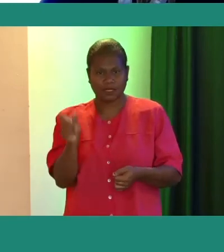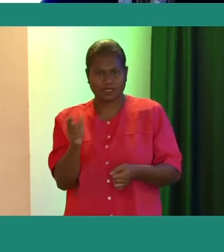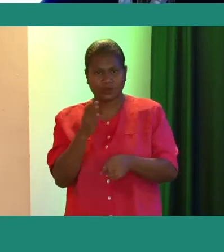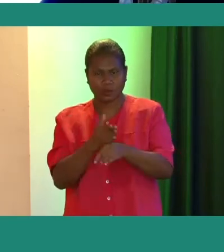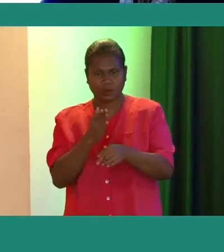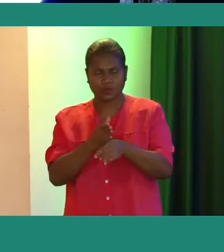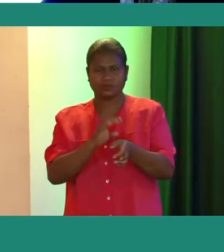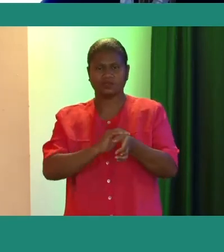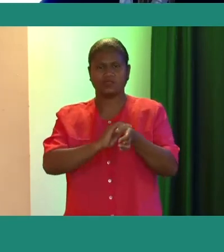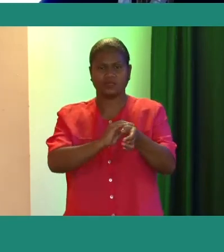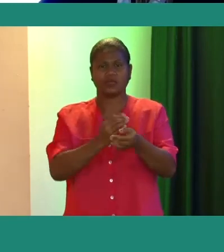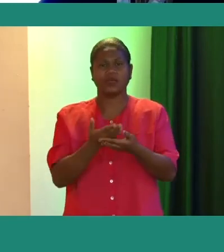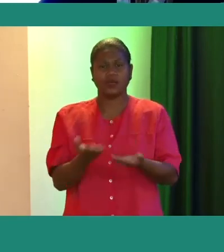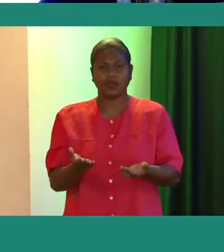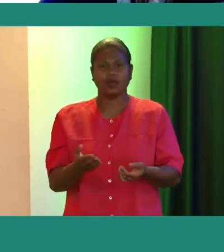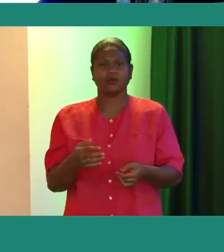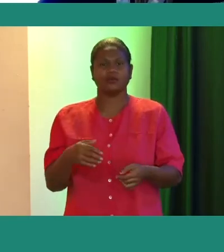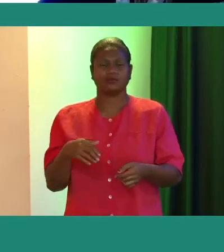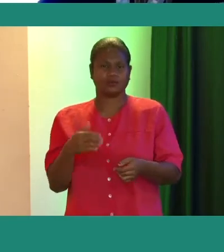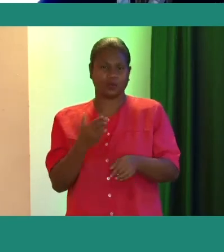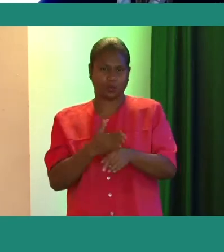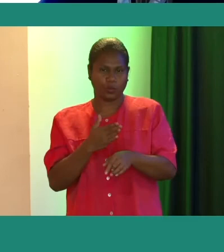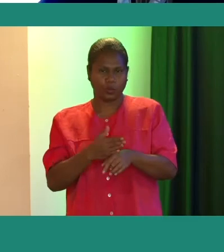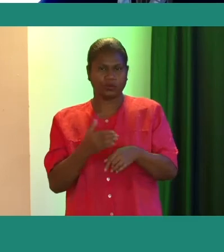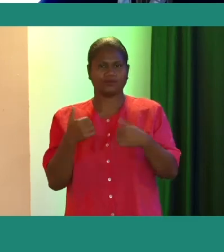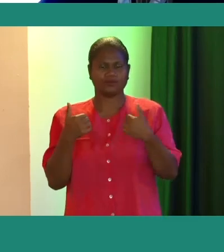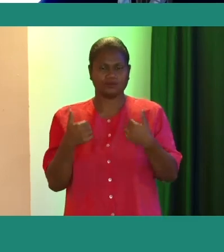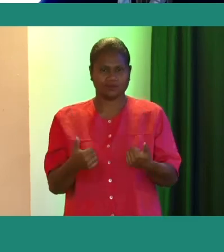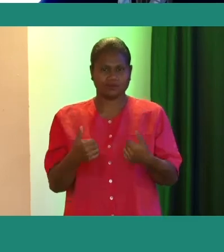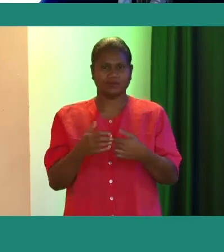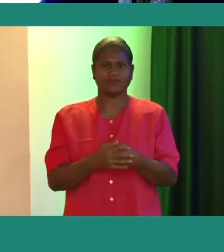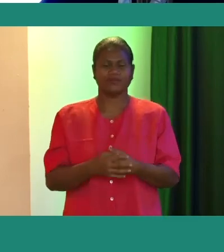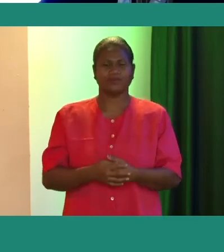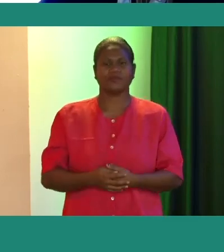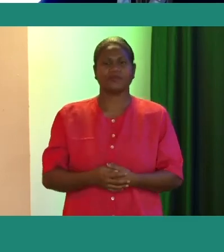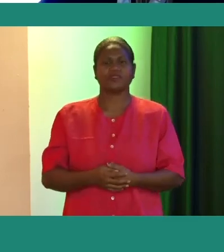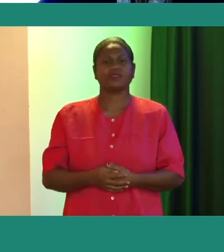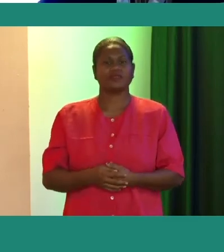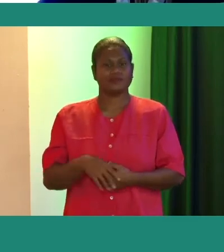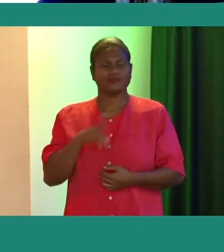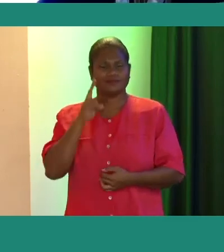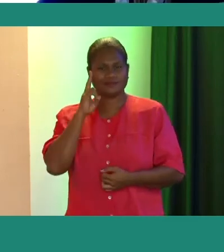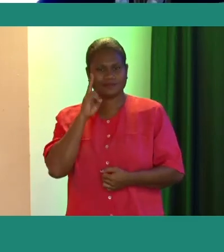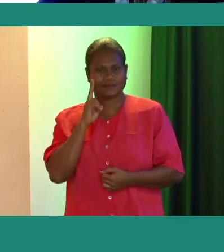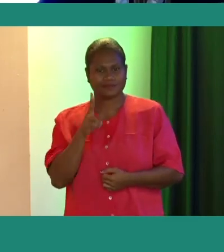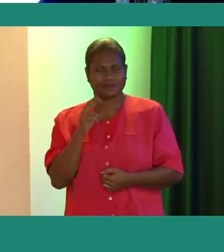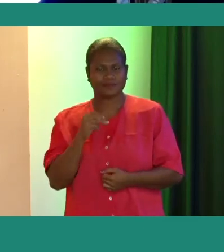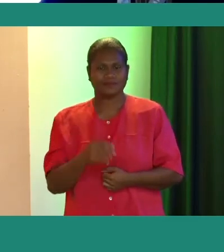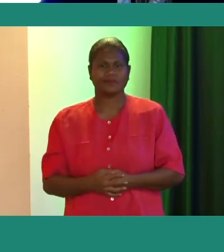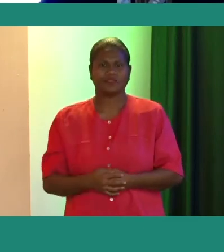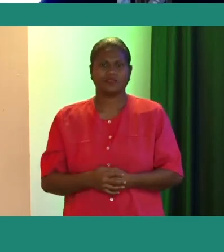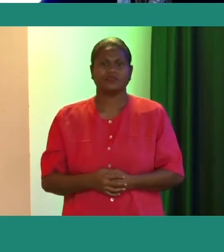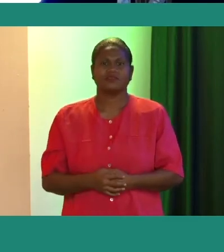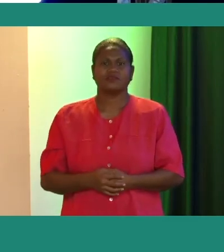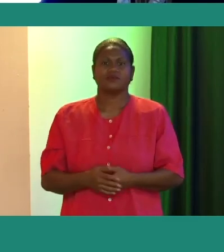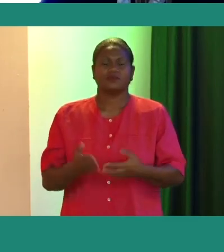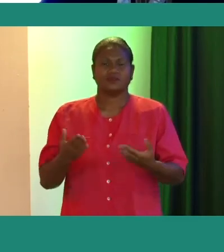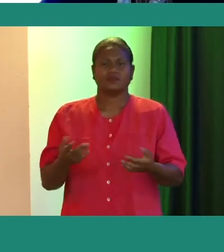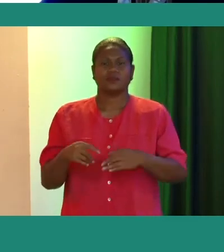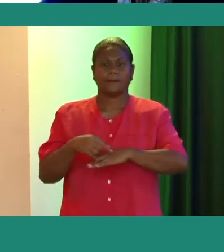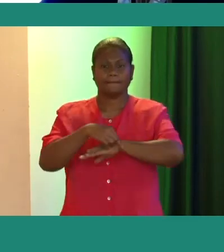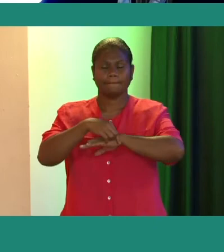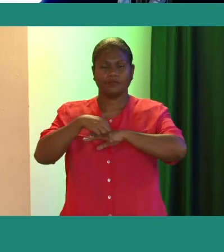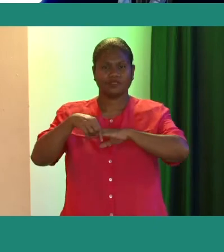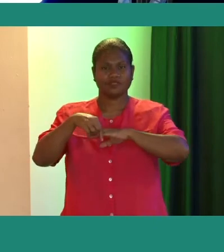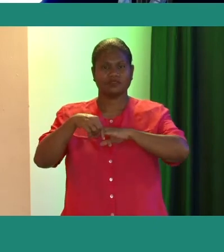just lip service. We actually need to see it through strategy, and we're thankful that you do have the GESI strategy. And I think